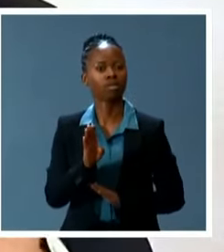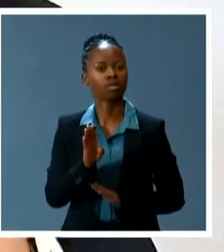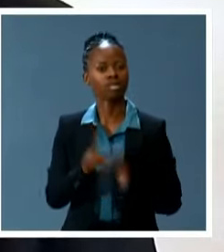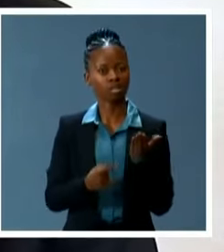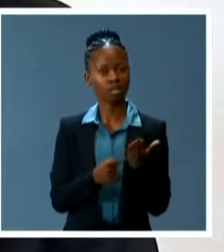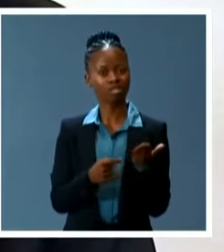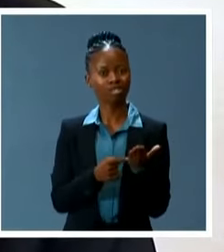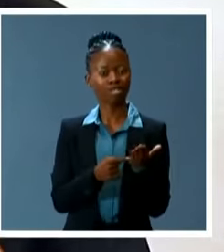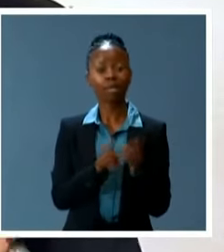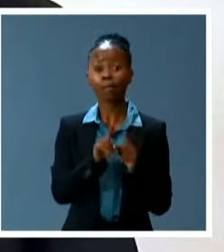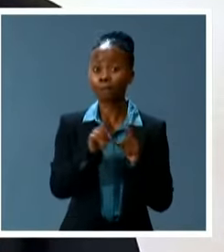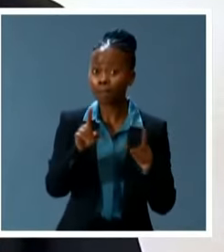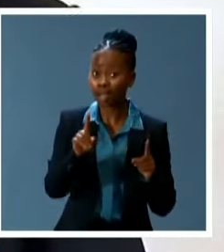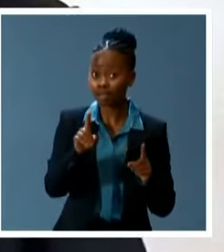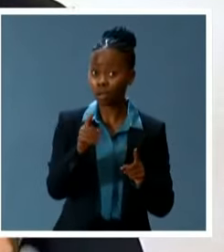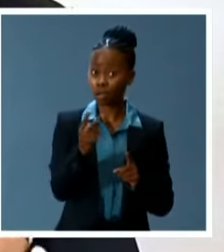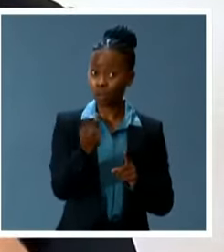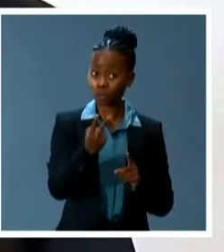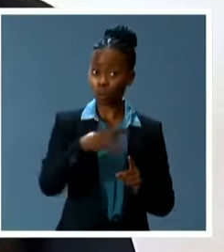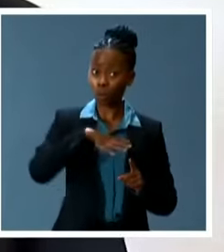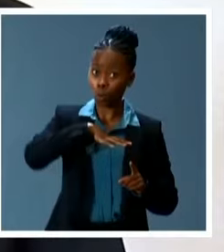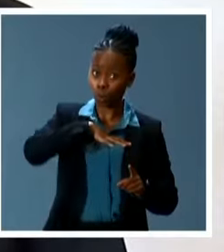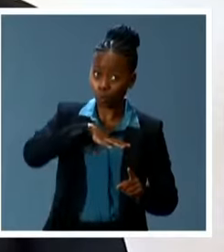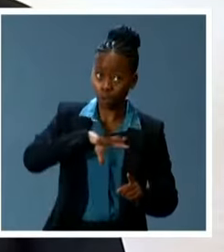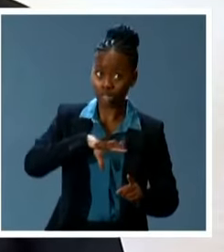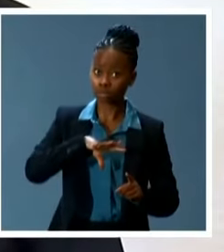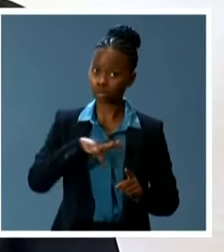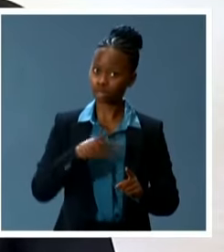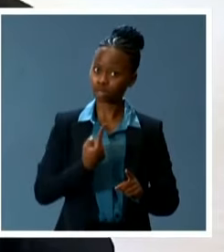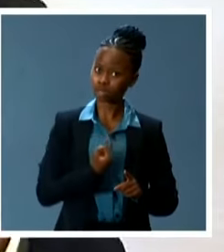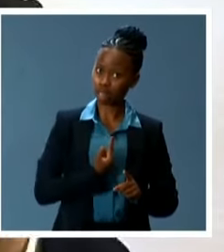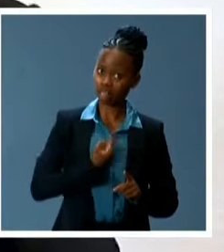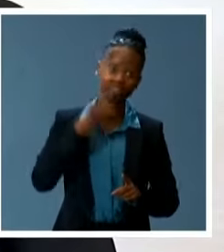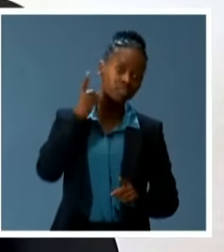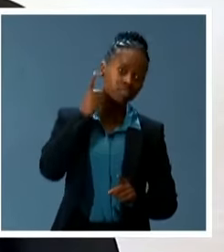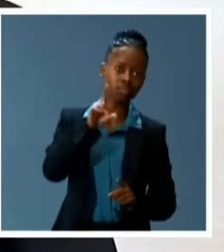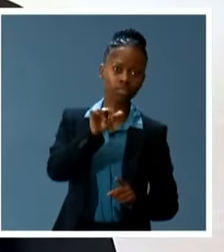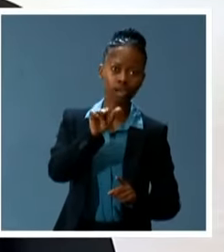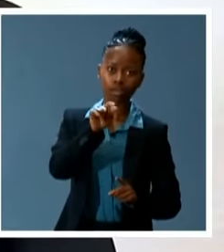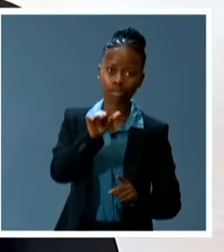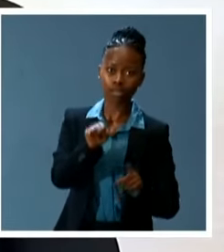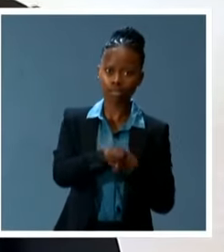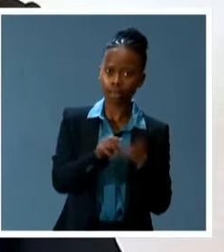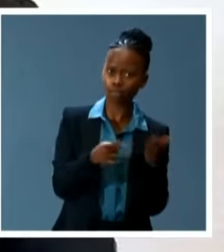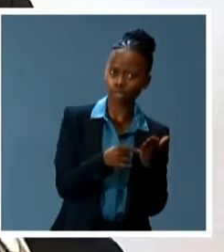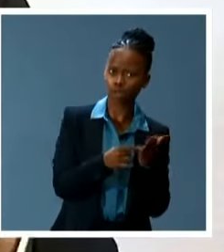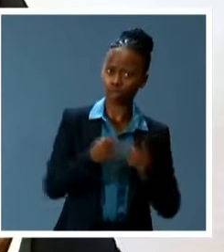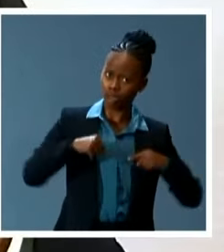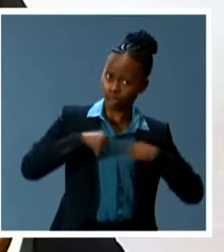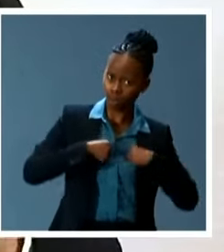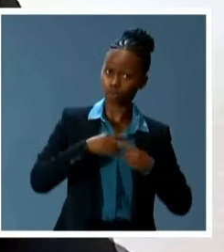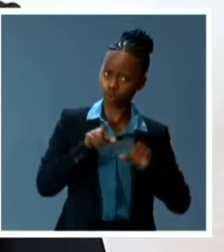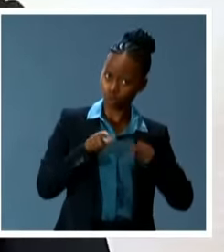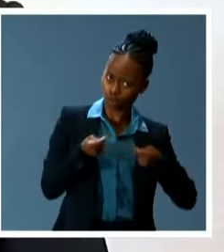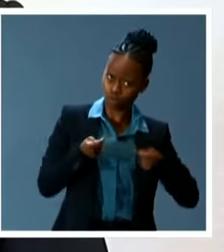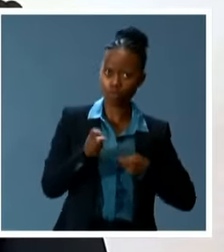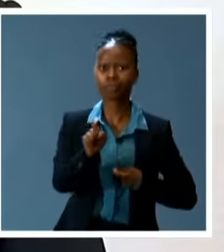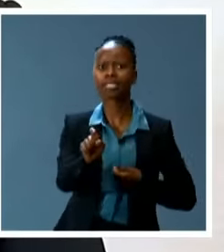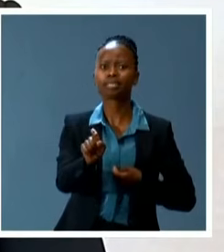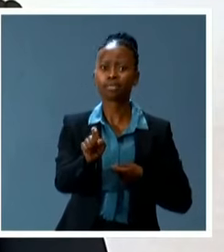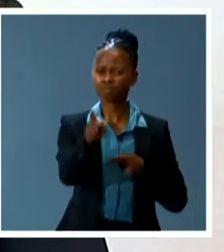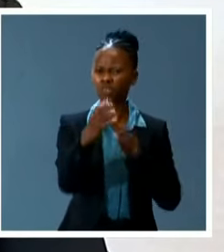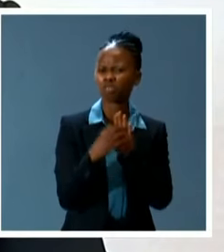and that allow us to control the negative aspects of the digital world, the way digital world spreads, for instance,